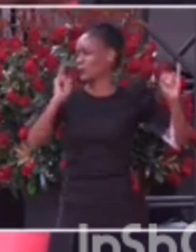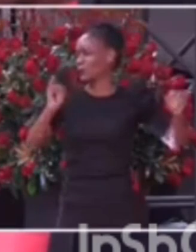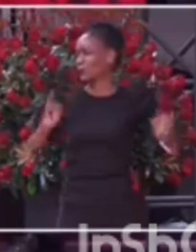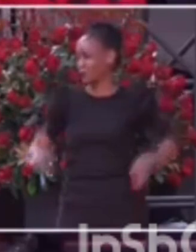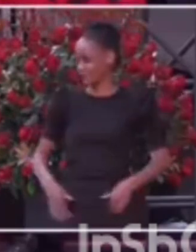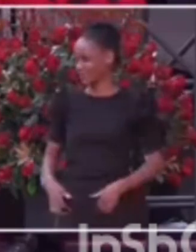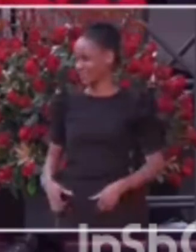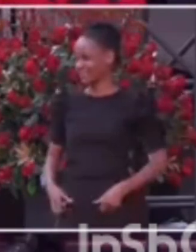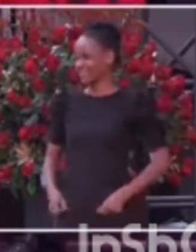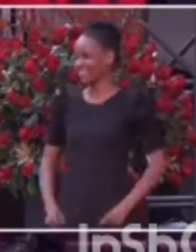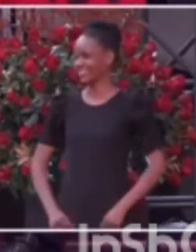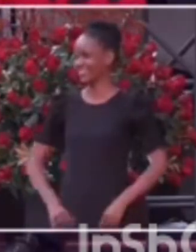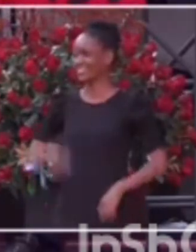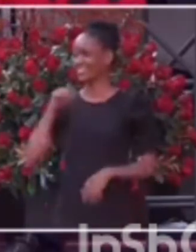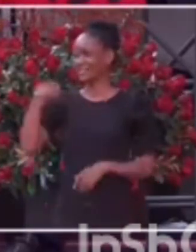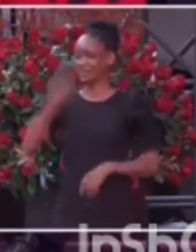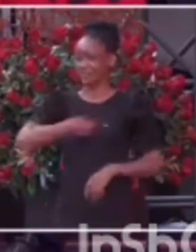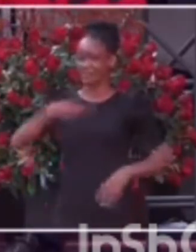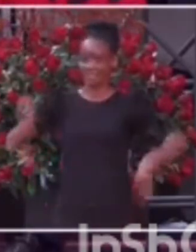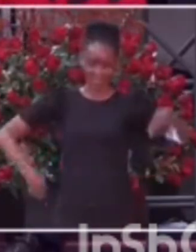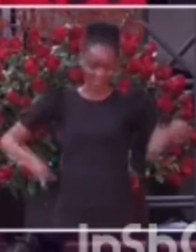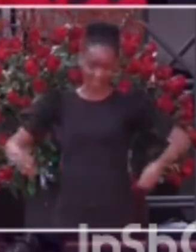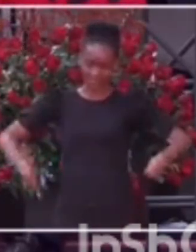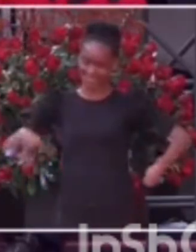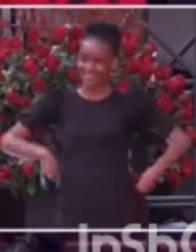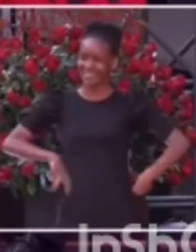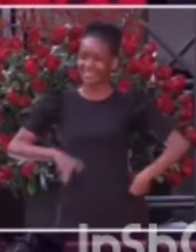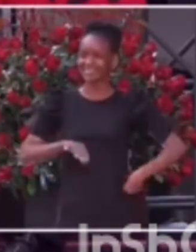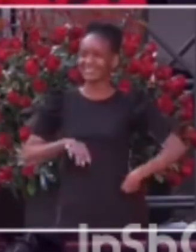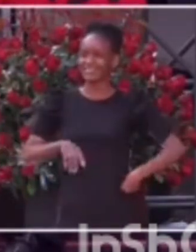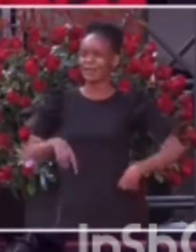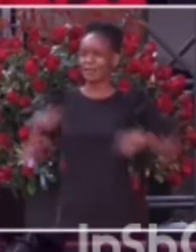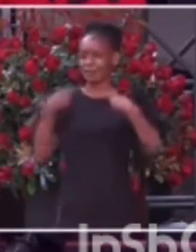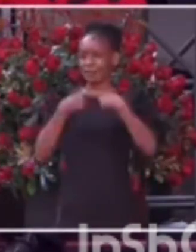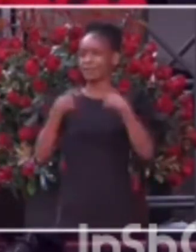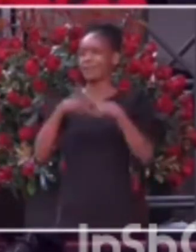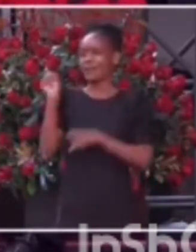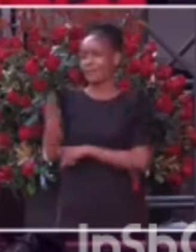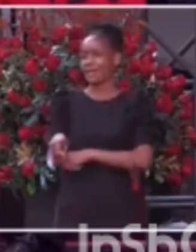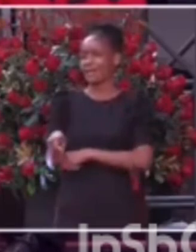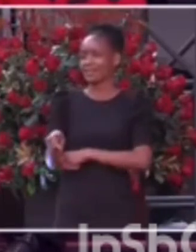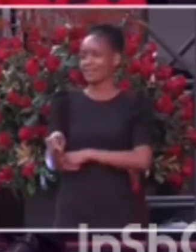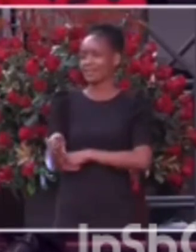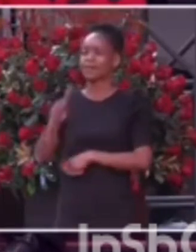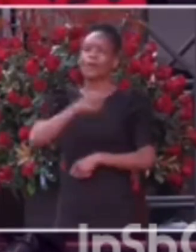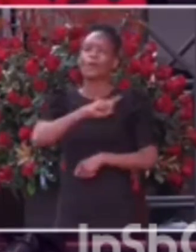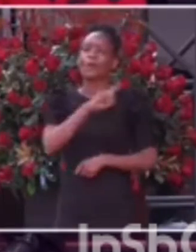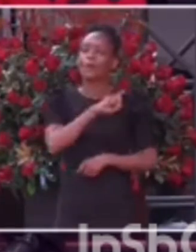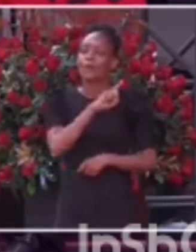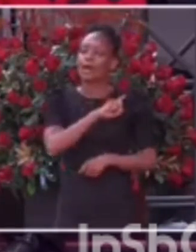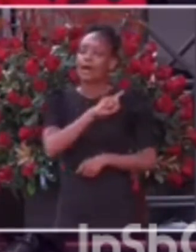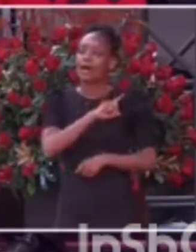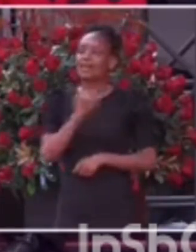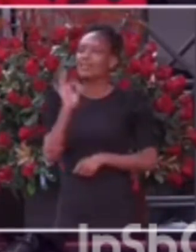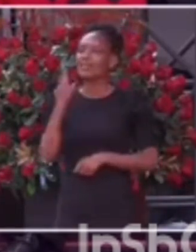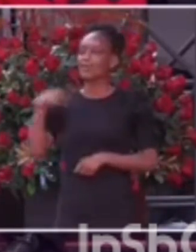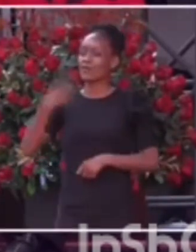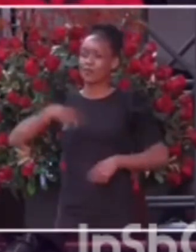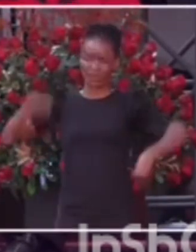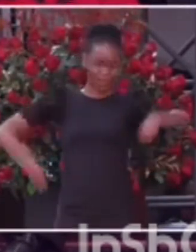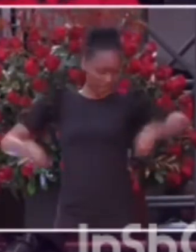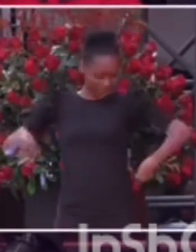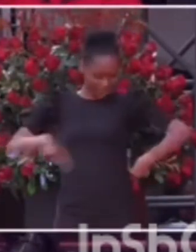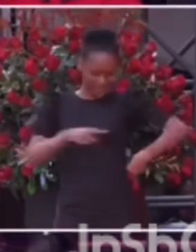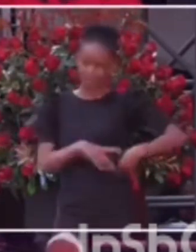We need to fight corruption fighters, because without succeeding in the fight against